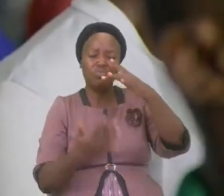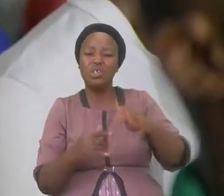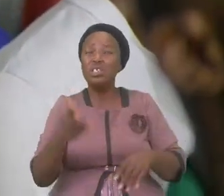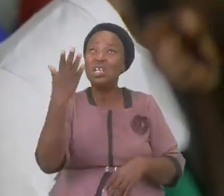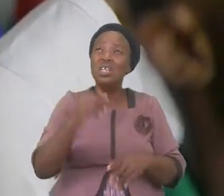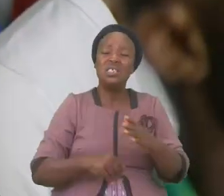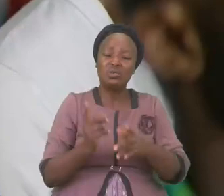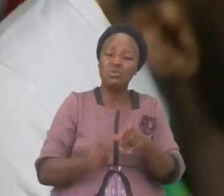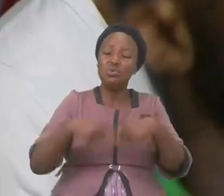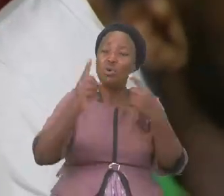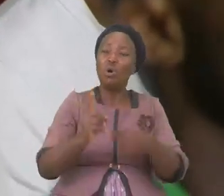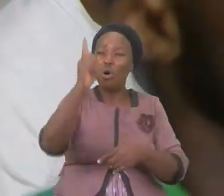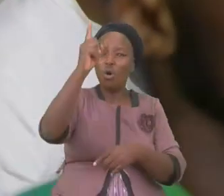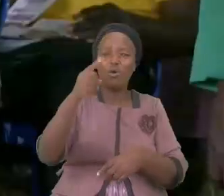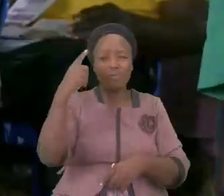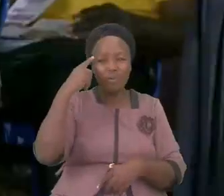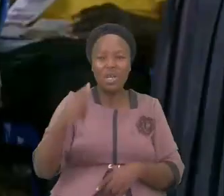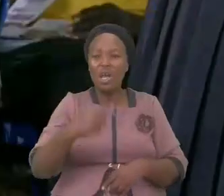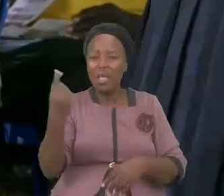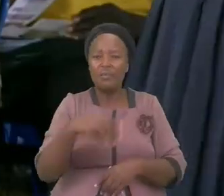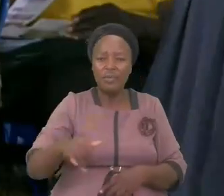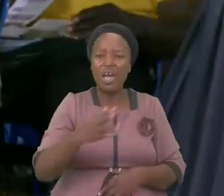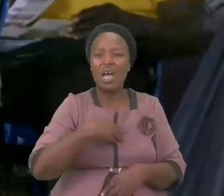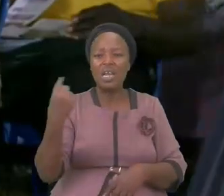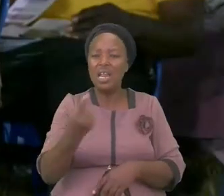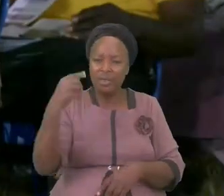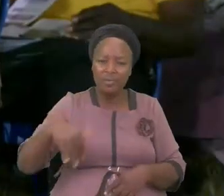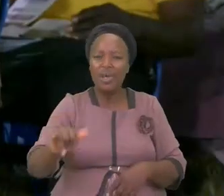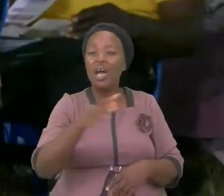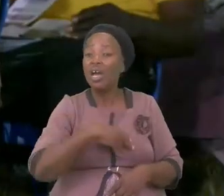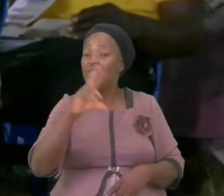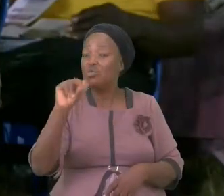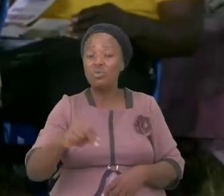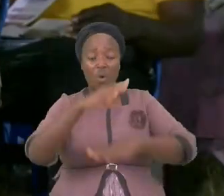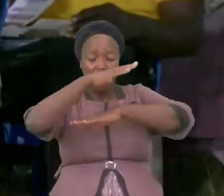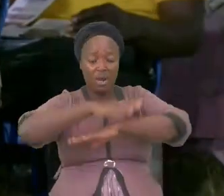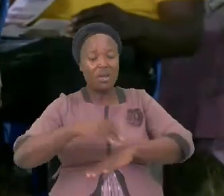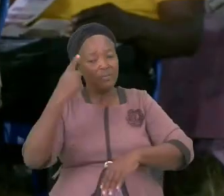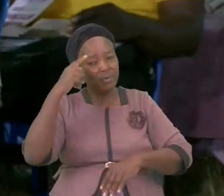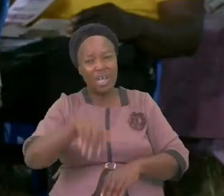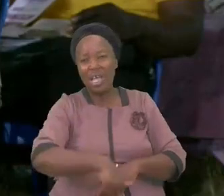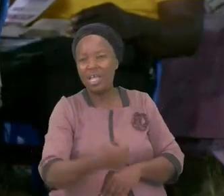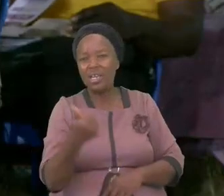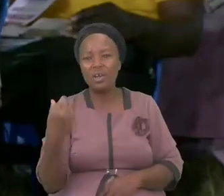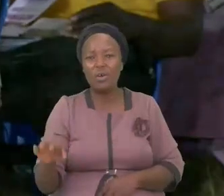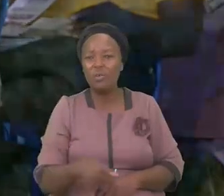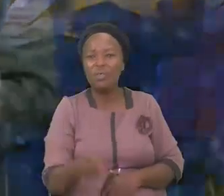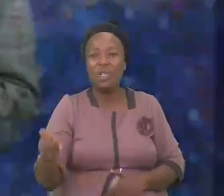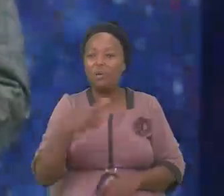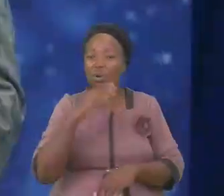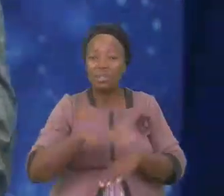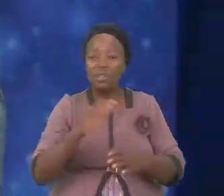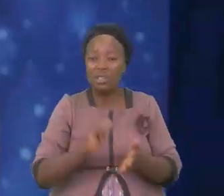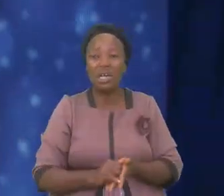for any of them on that other side forever and ever. In Babylon, there's no rest. Arise